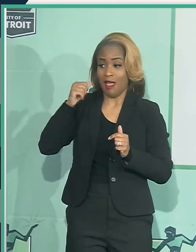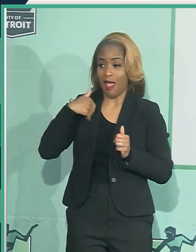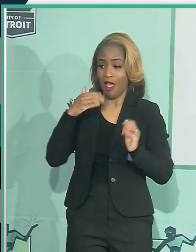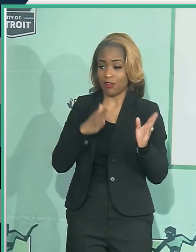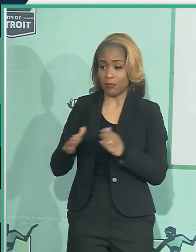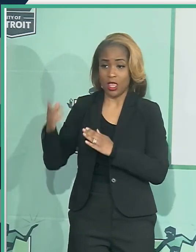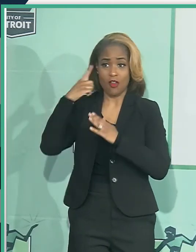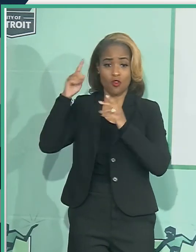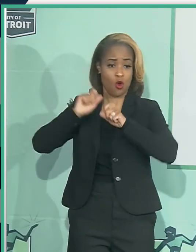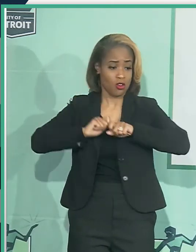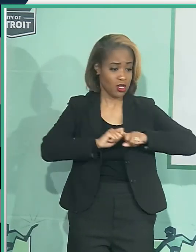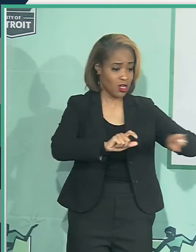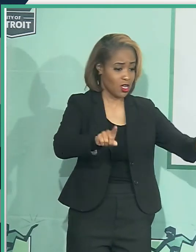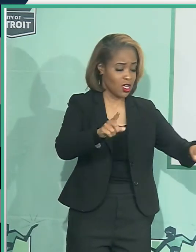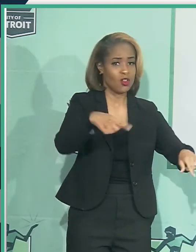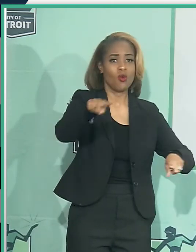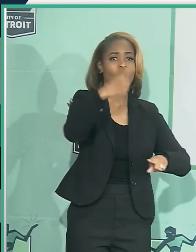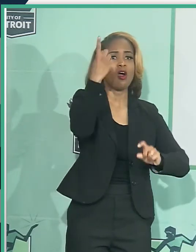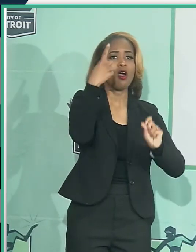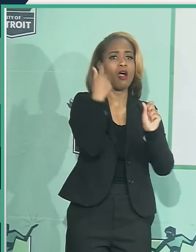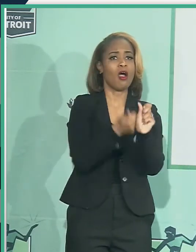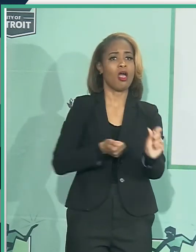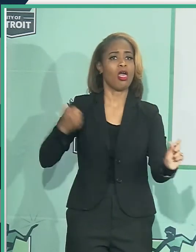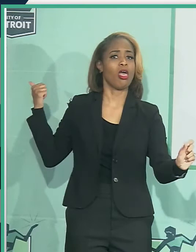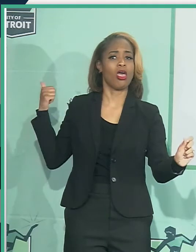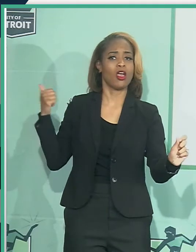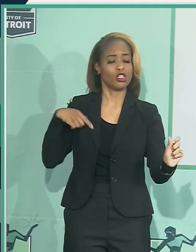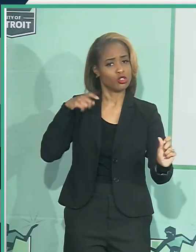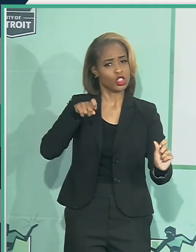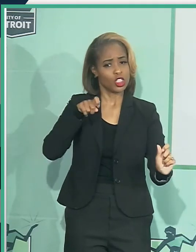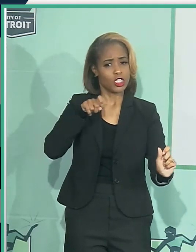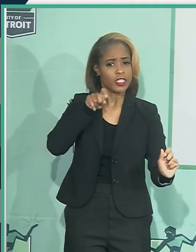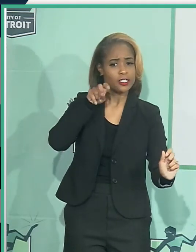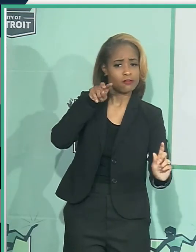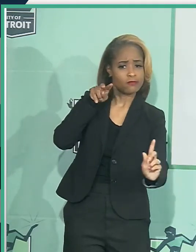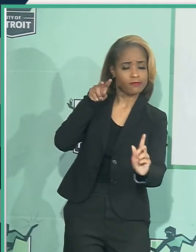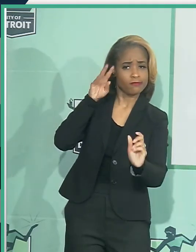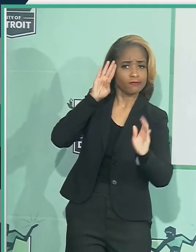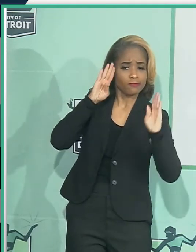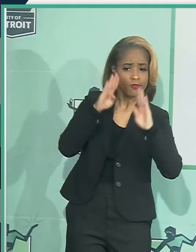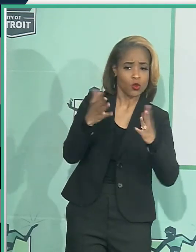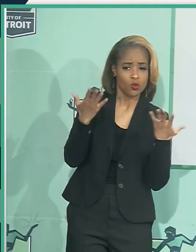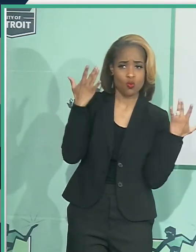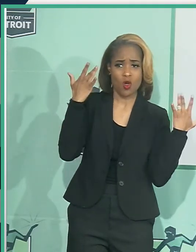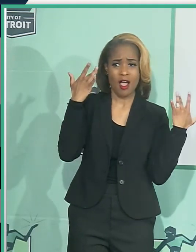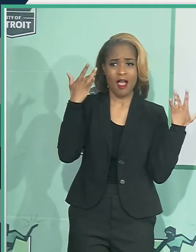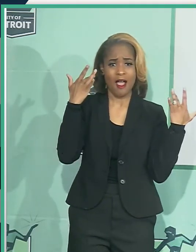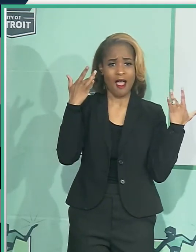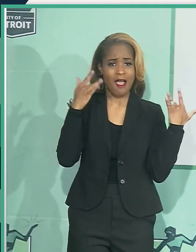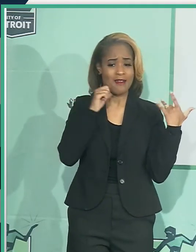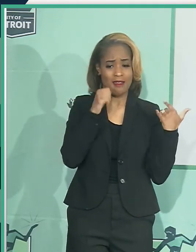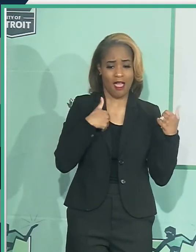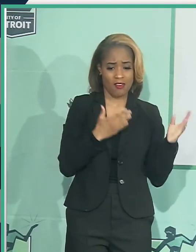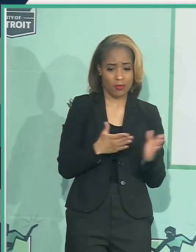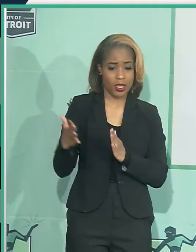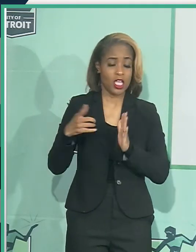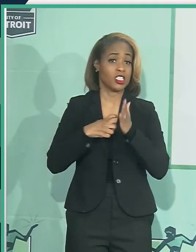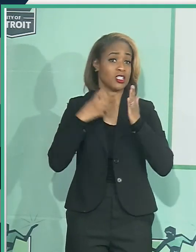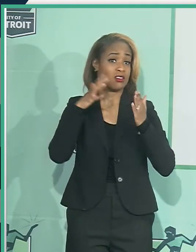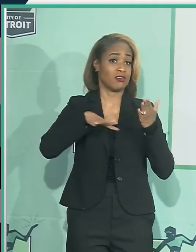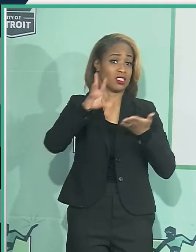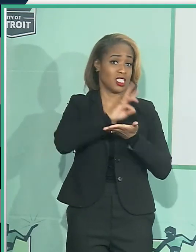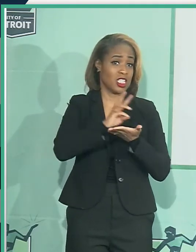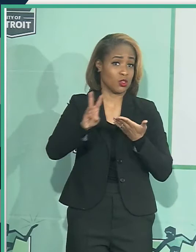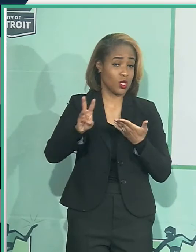plan. You guys are always behind the story. You ought to be looking at why there's not going to be a plan. It took about 6 weeks for